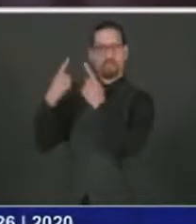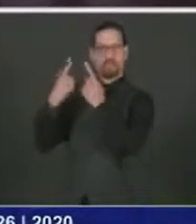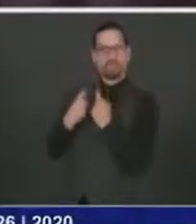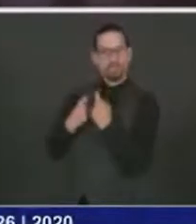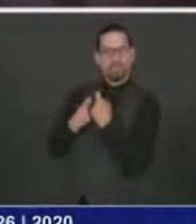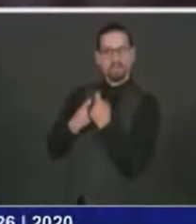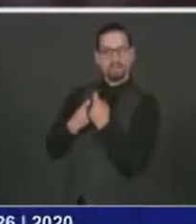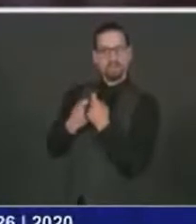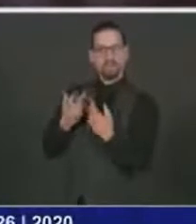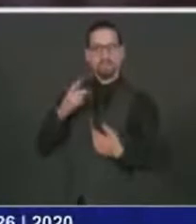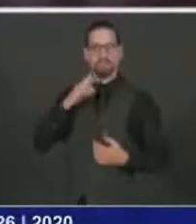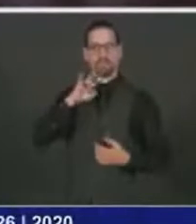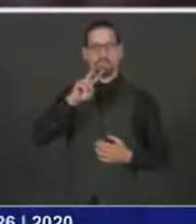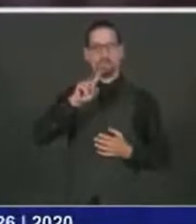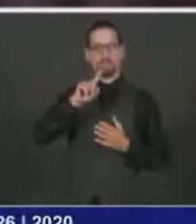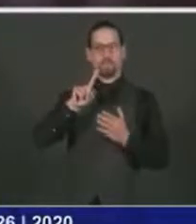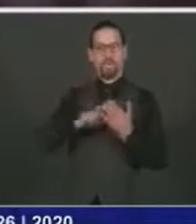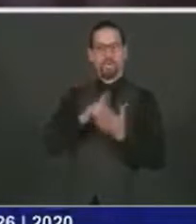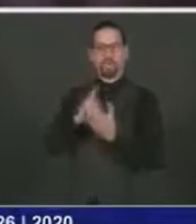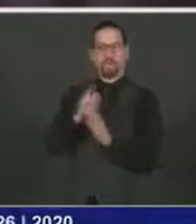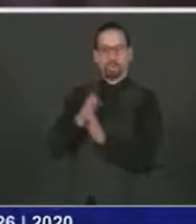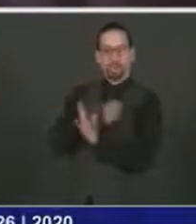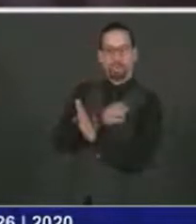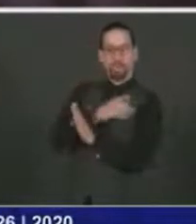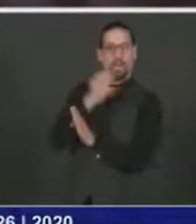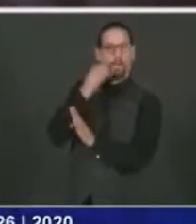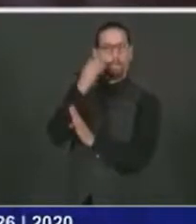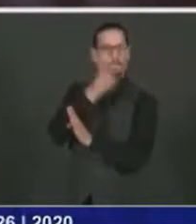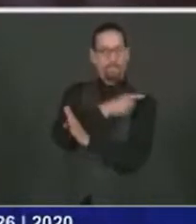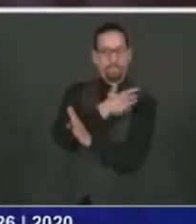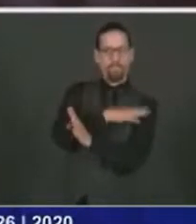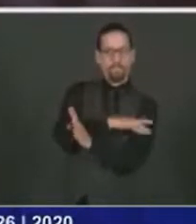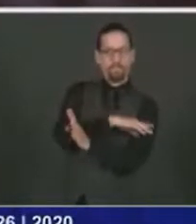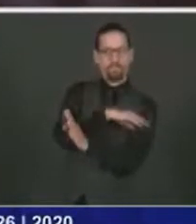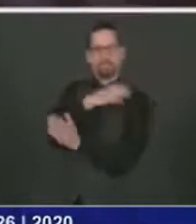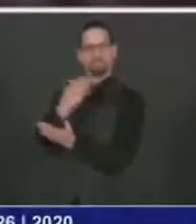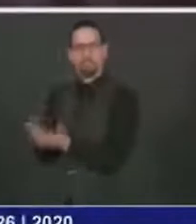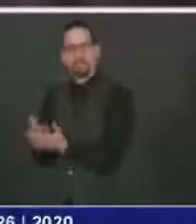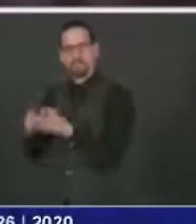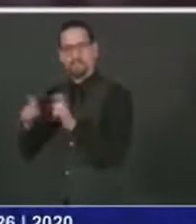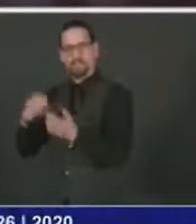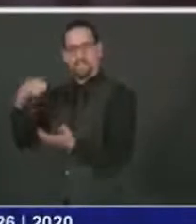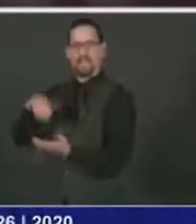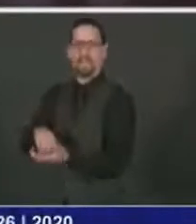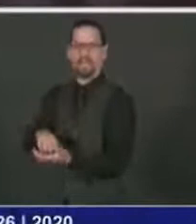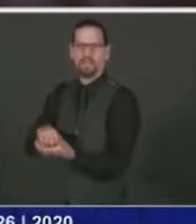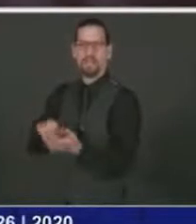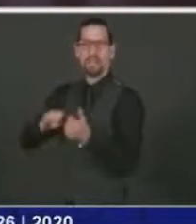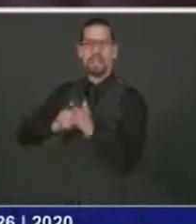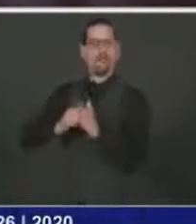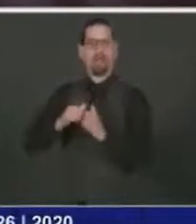hours before they came here? Or do we have to test them once they're here? How do you find these people?